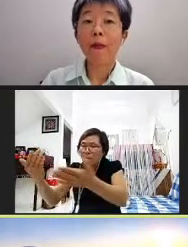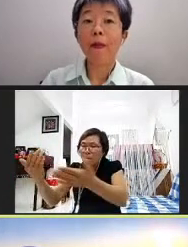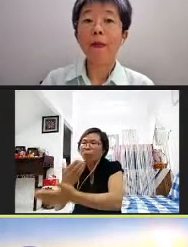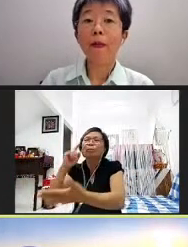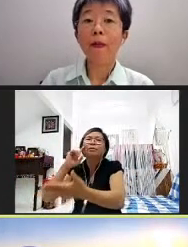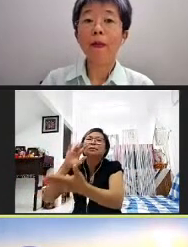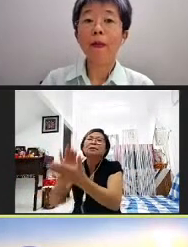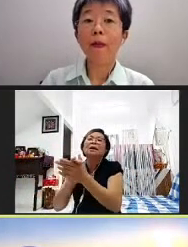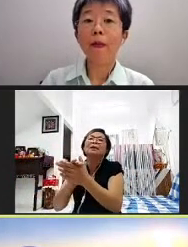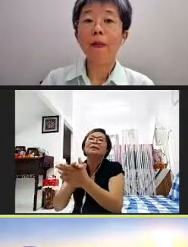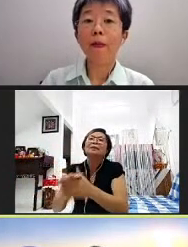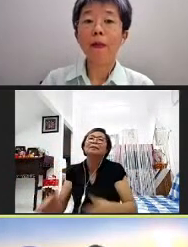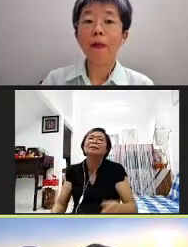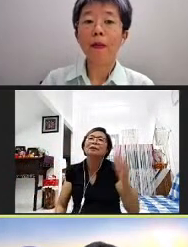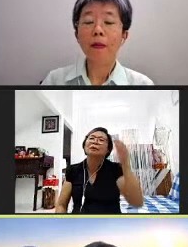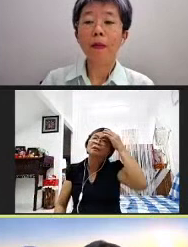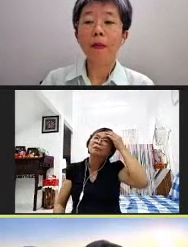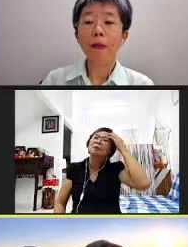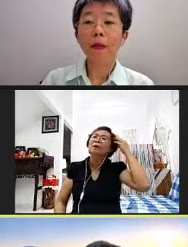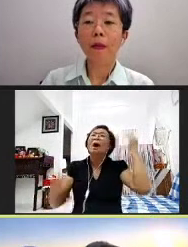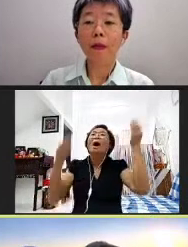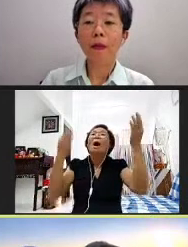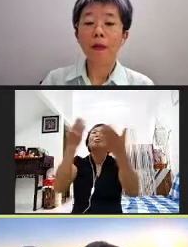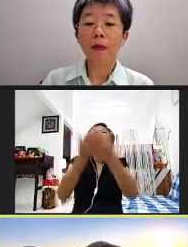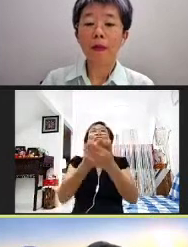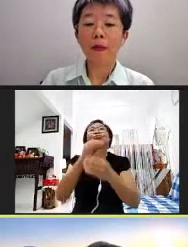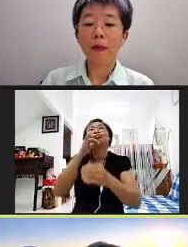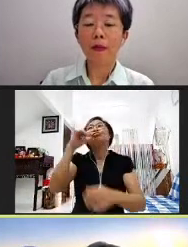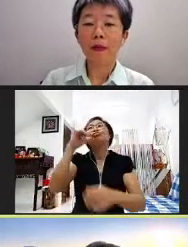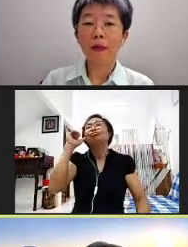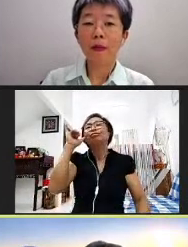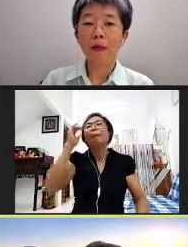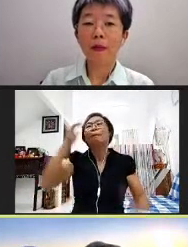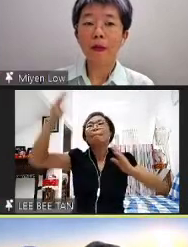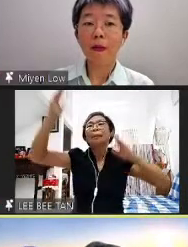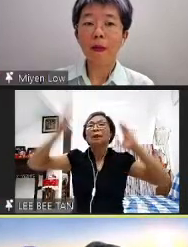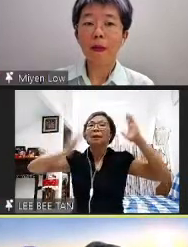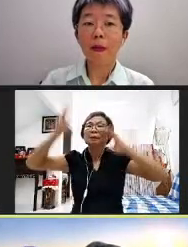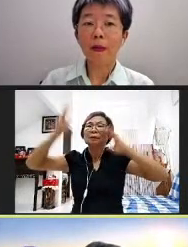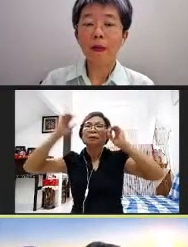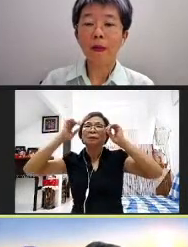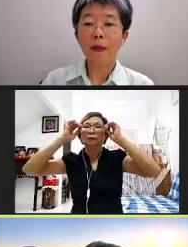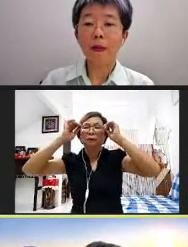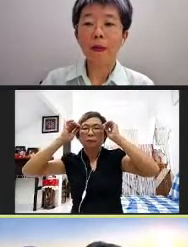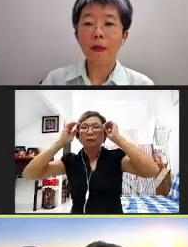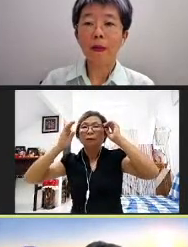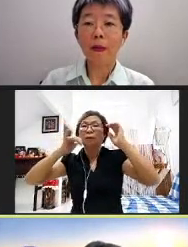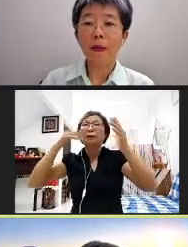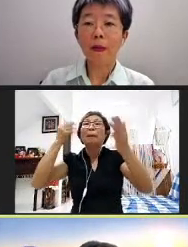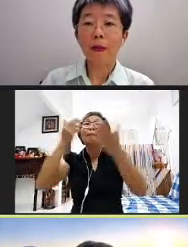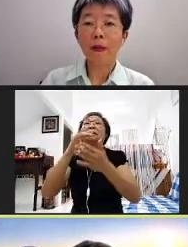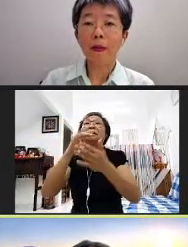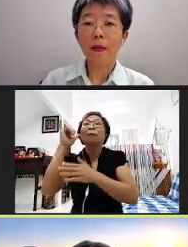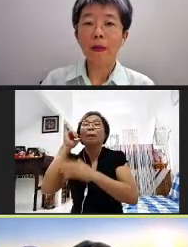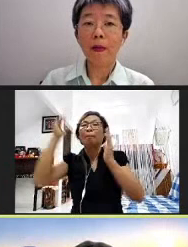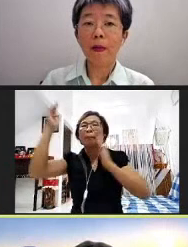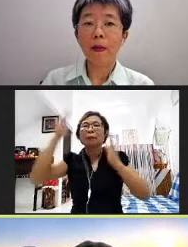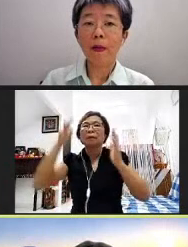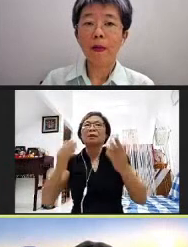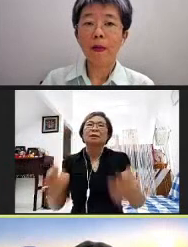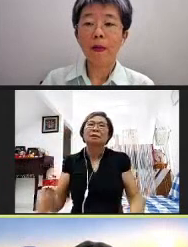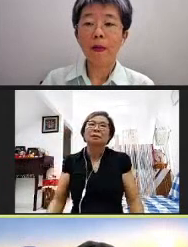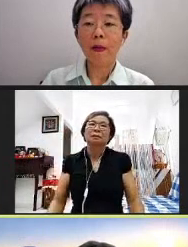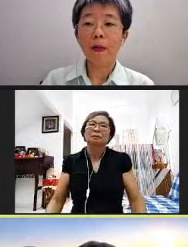So as up to yesterday, you know, in Malaysia, if you think giving vaccine